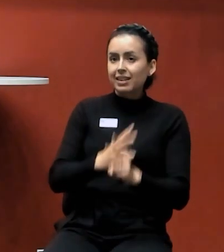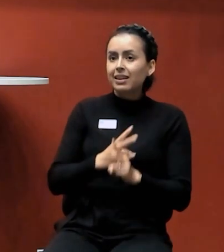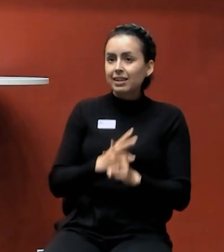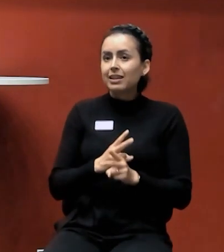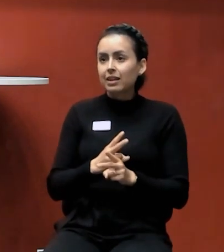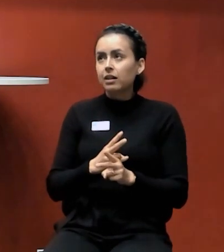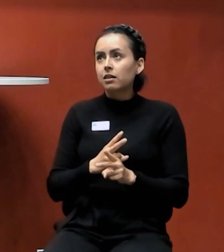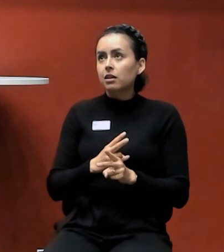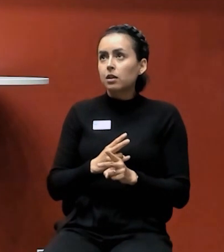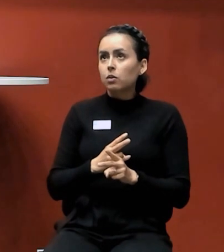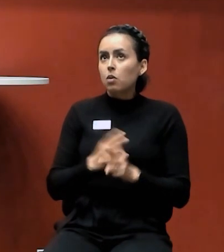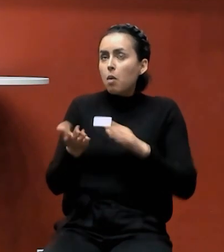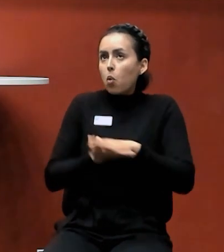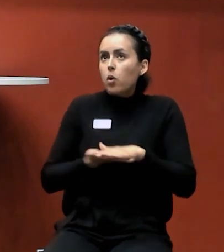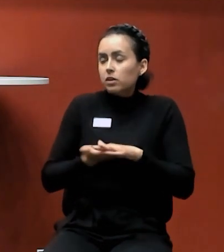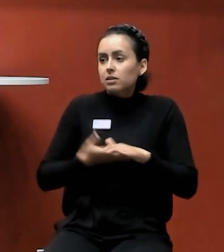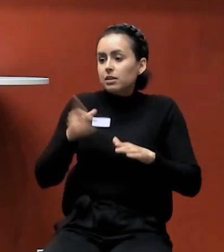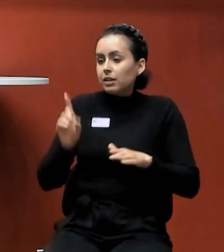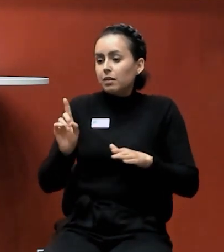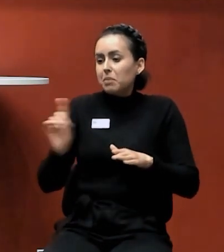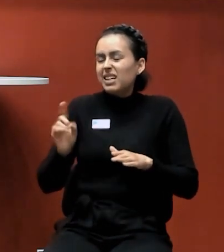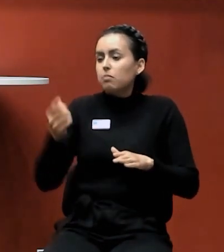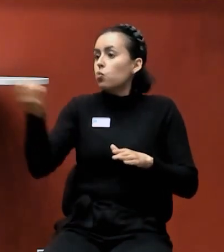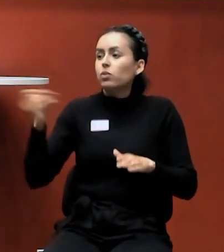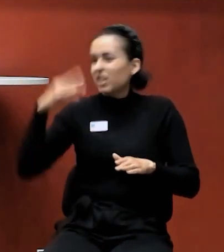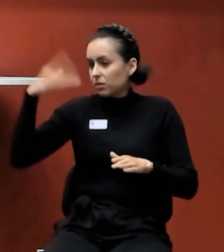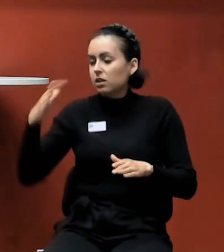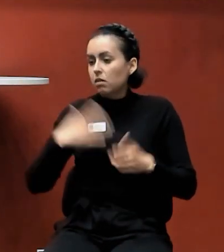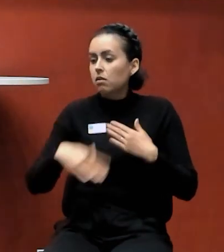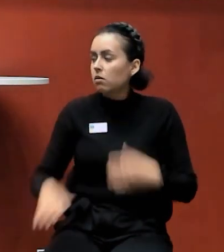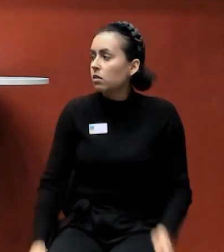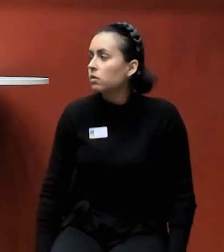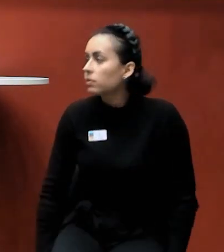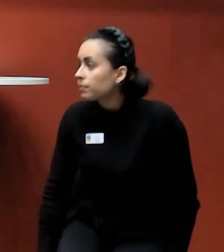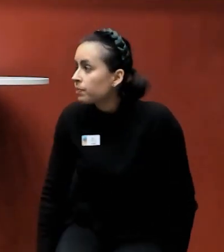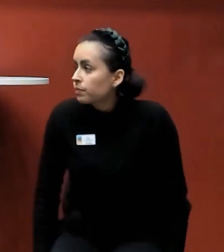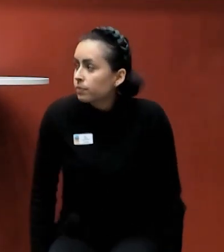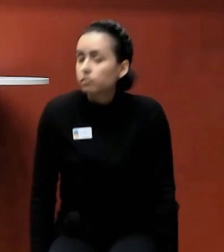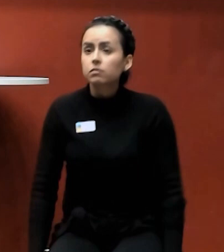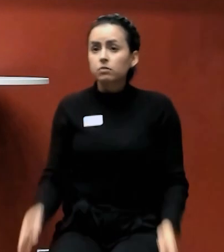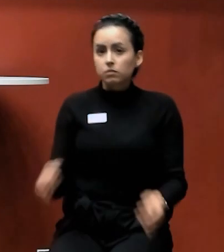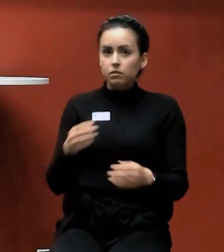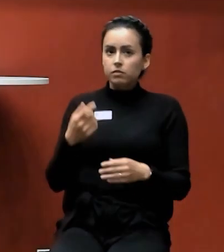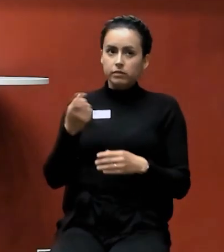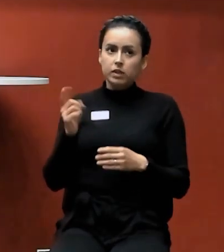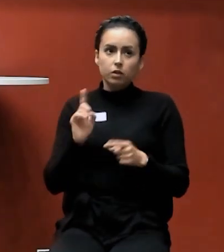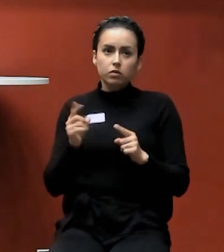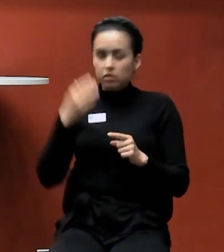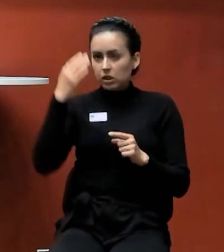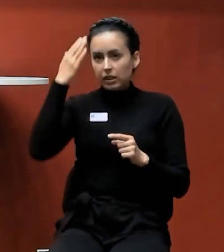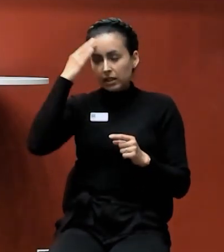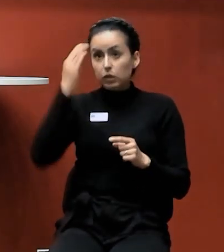or, you know, we don't always get support. Mm. And I just want to say to anybody who doesn't know Kati, actually, if you go and talk